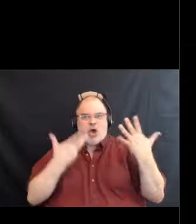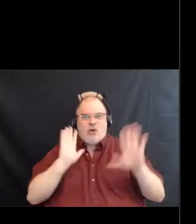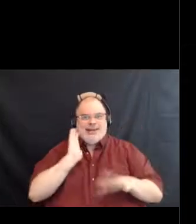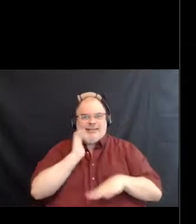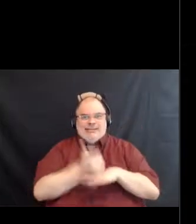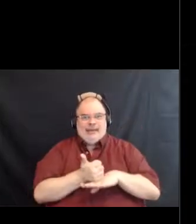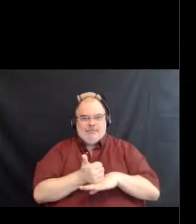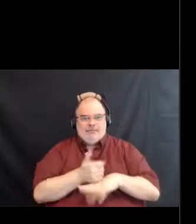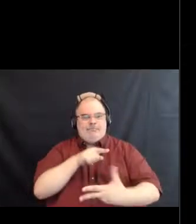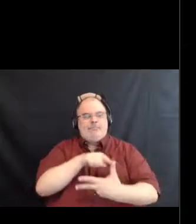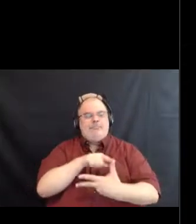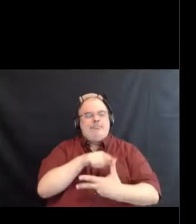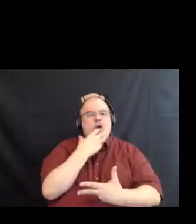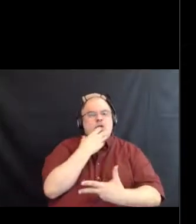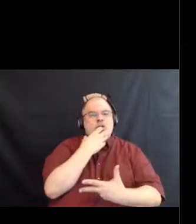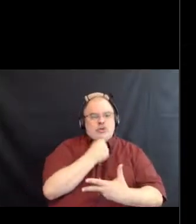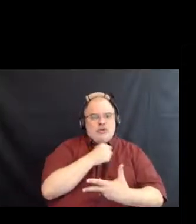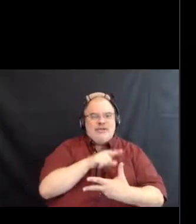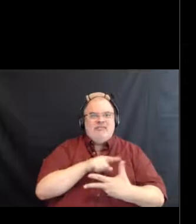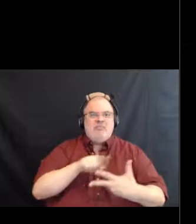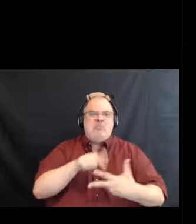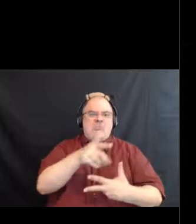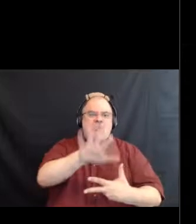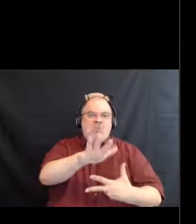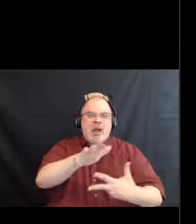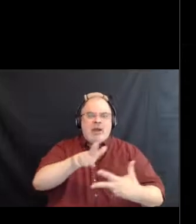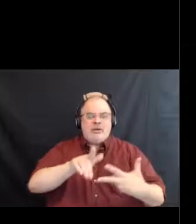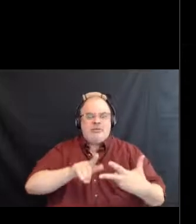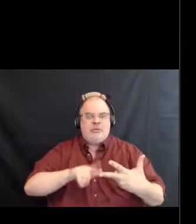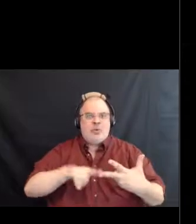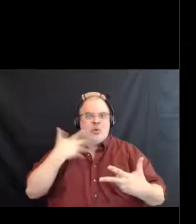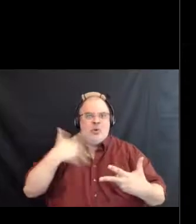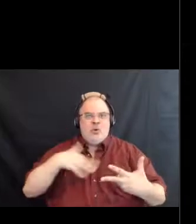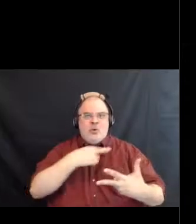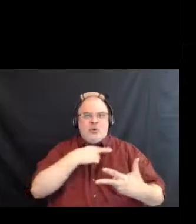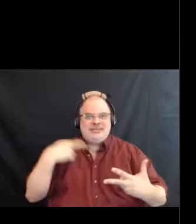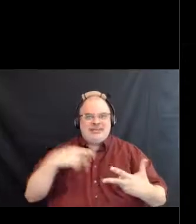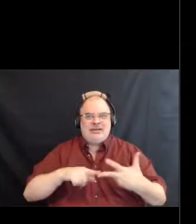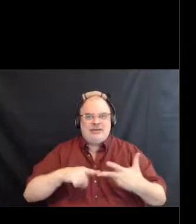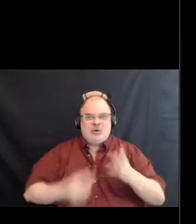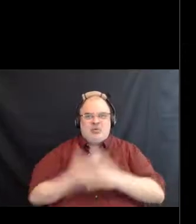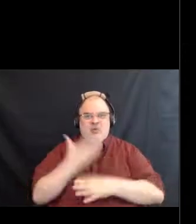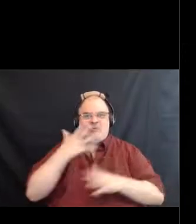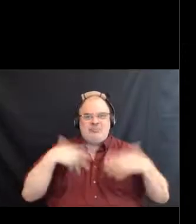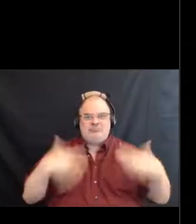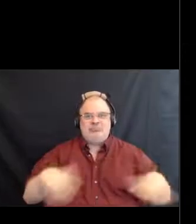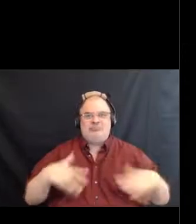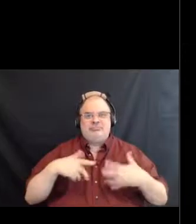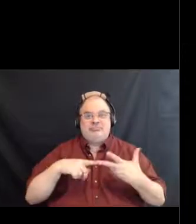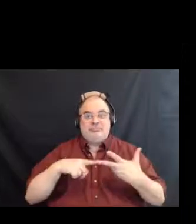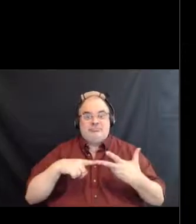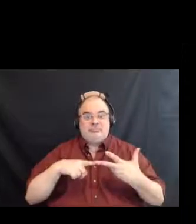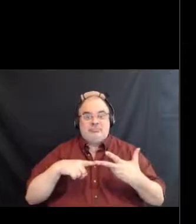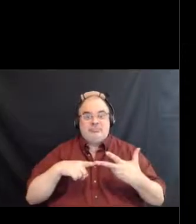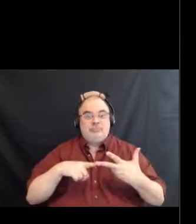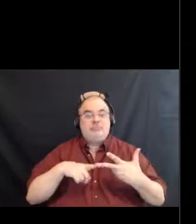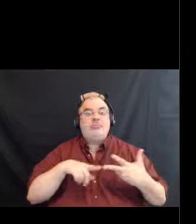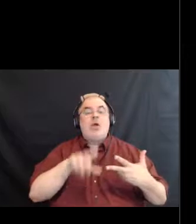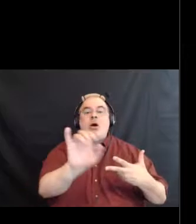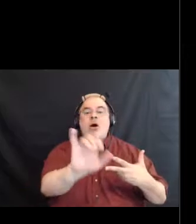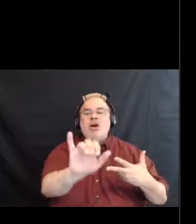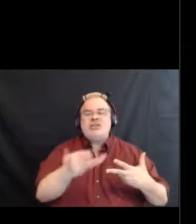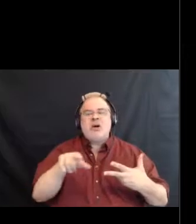have a conservative, moderate, and growth, so based on your risk tolerance. But we also have individual options that people